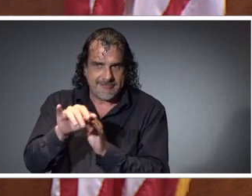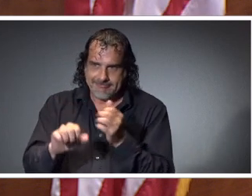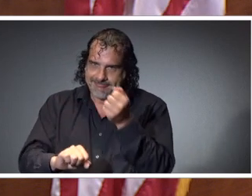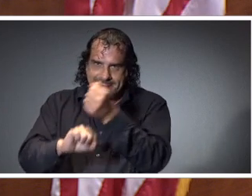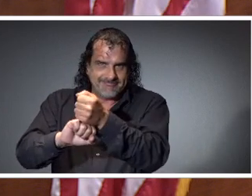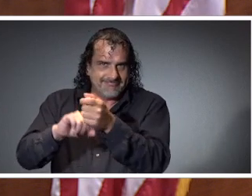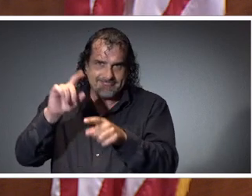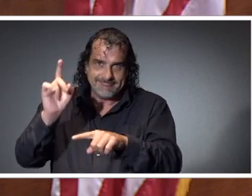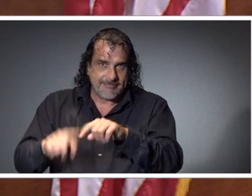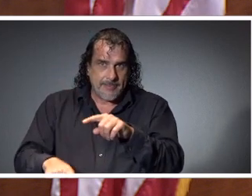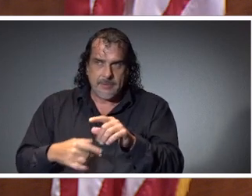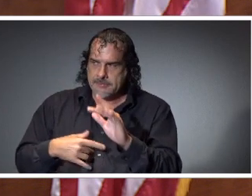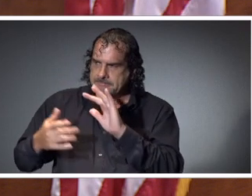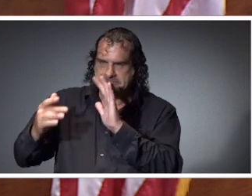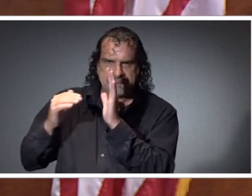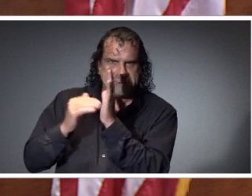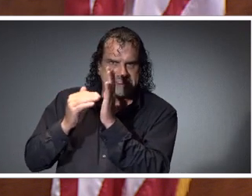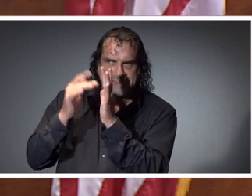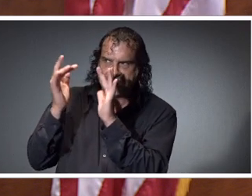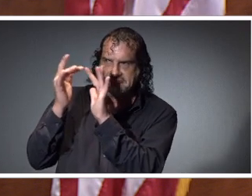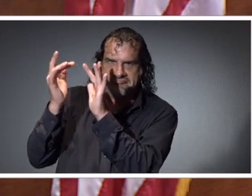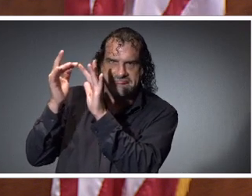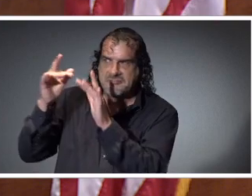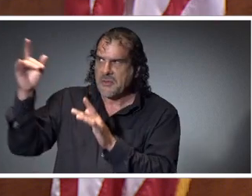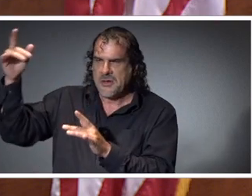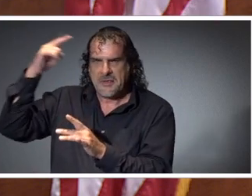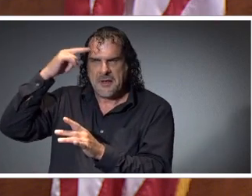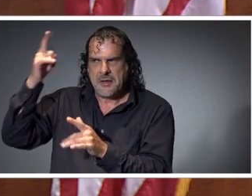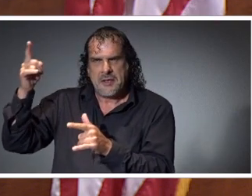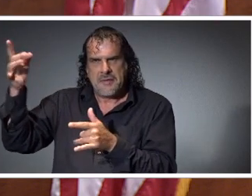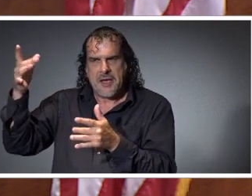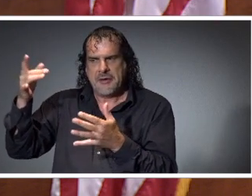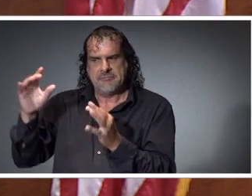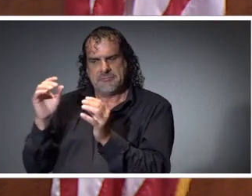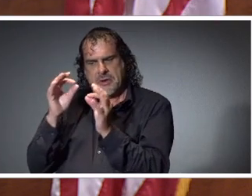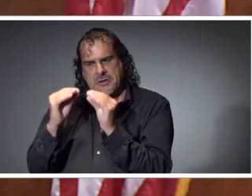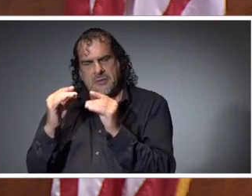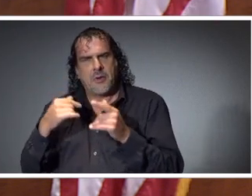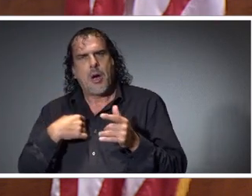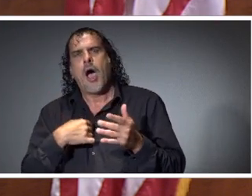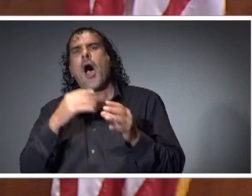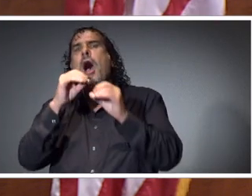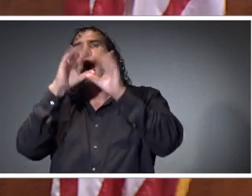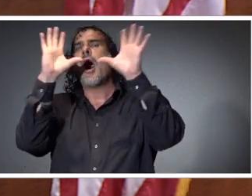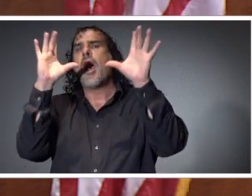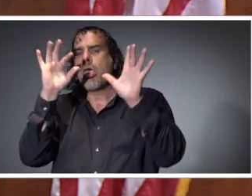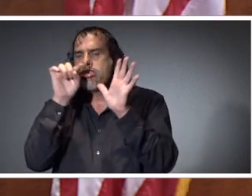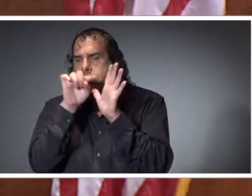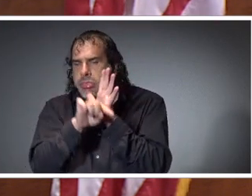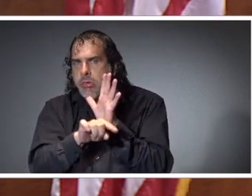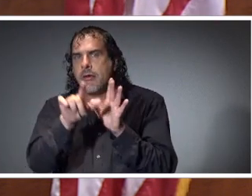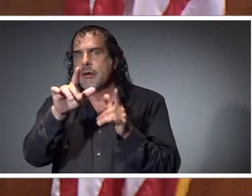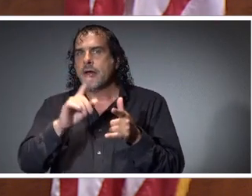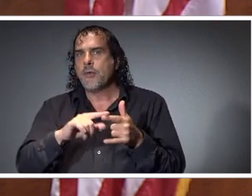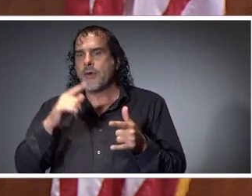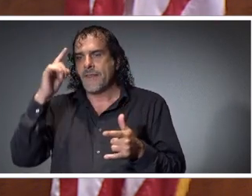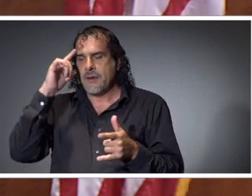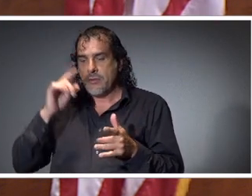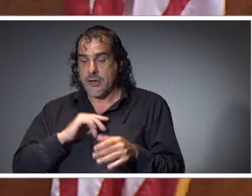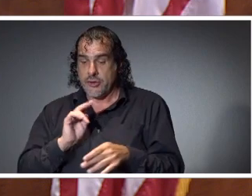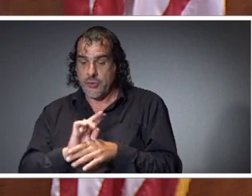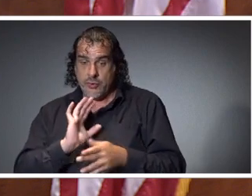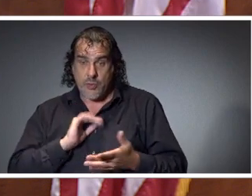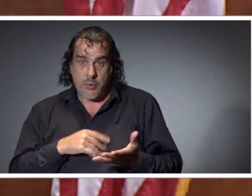been in contact. We believe that we have guidance now that we can utilize the current payments as our